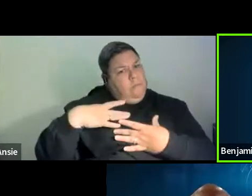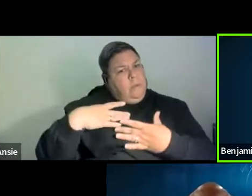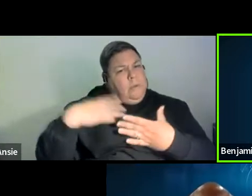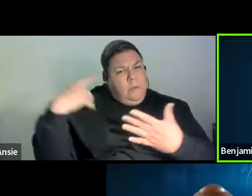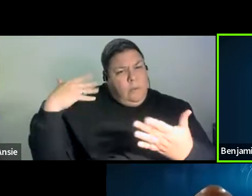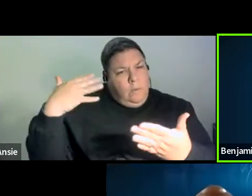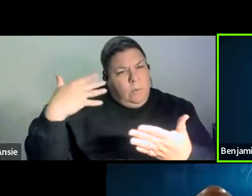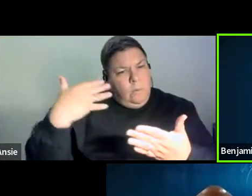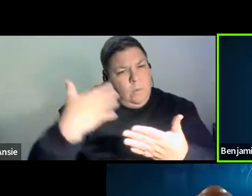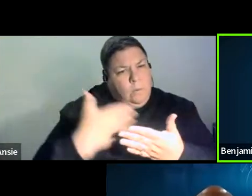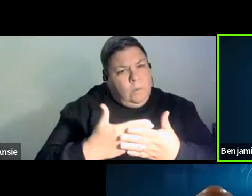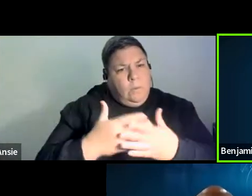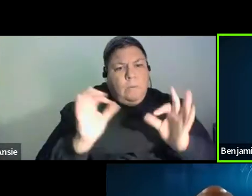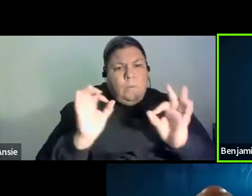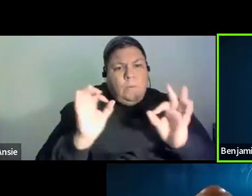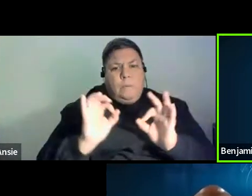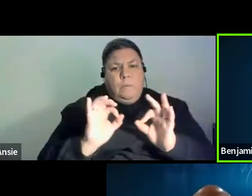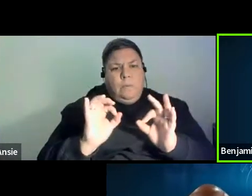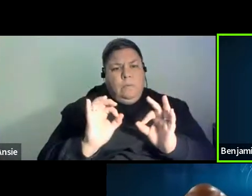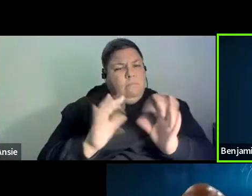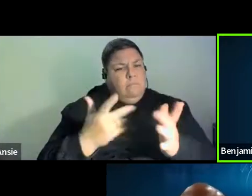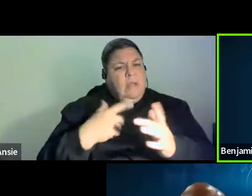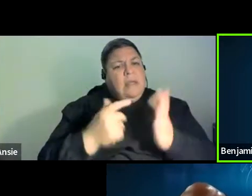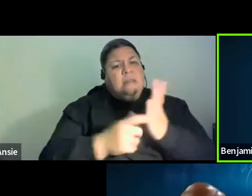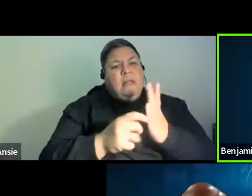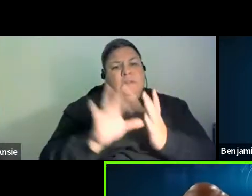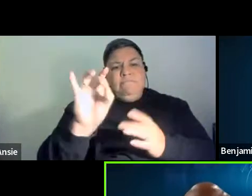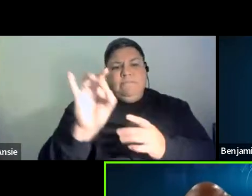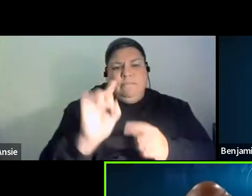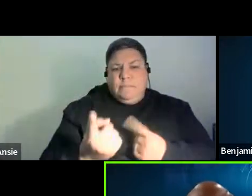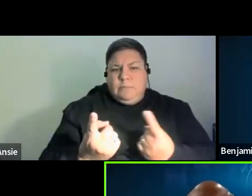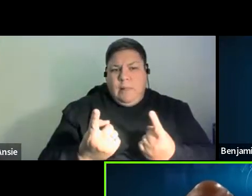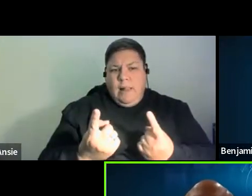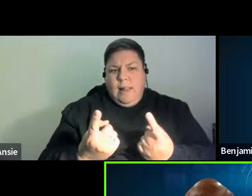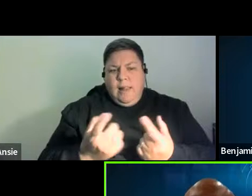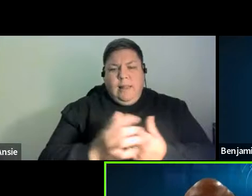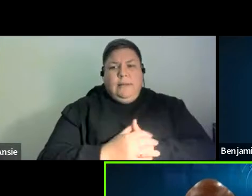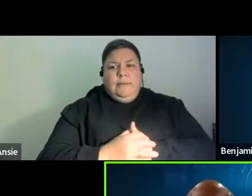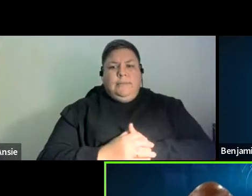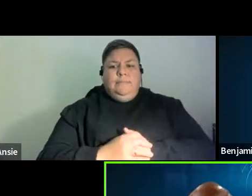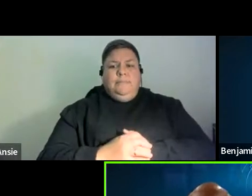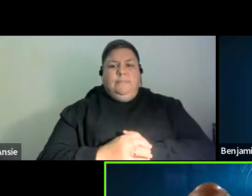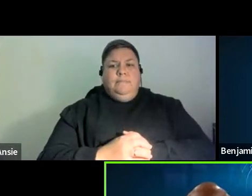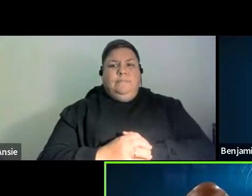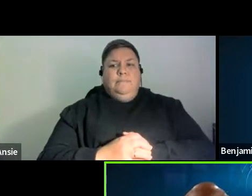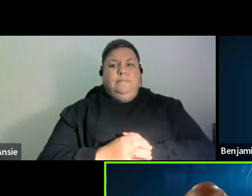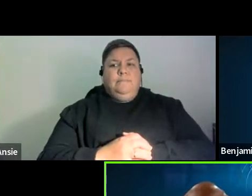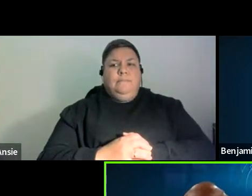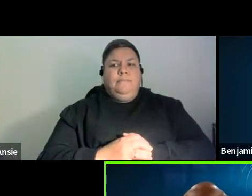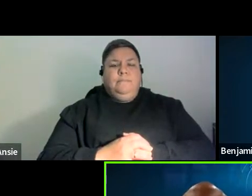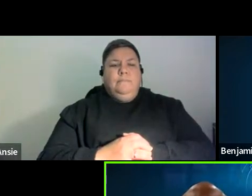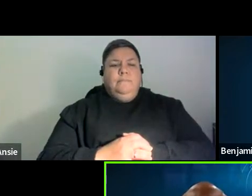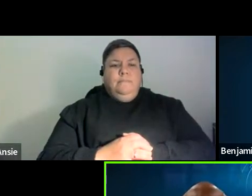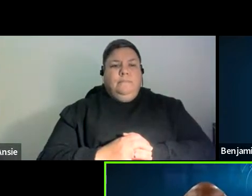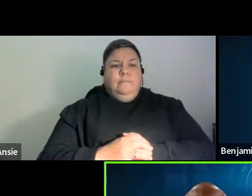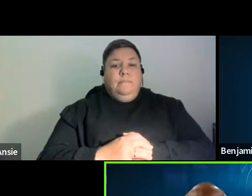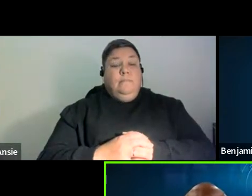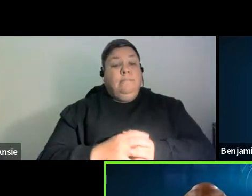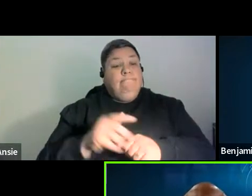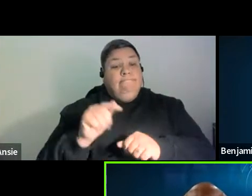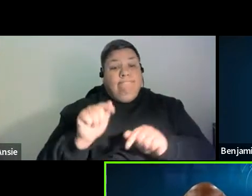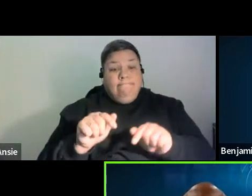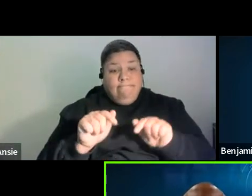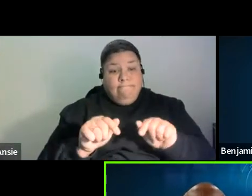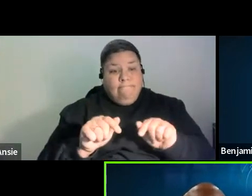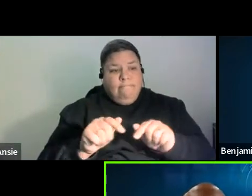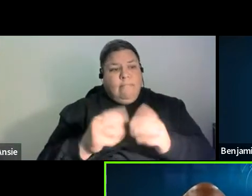not request tax types. Okay, thank you, Program Director. Okay, in these type of cases,